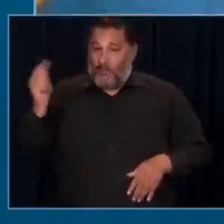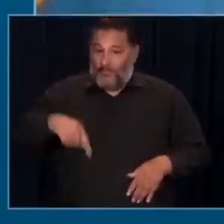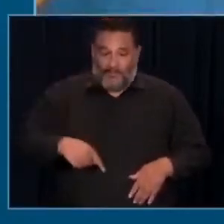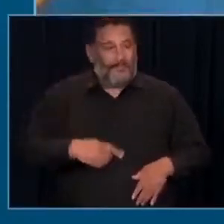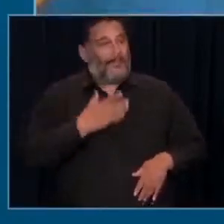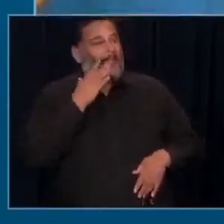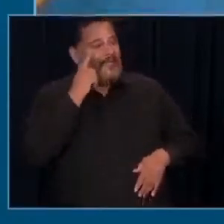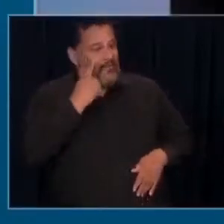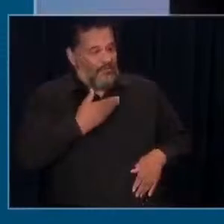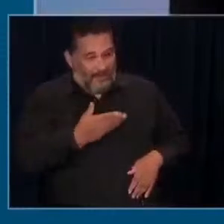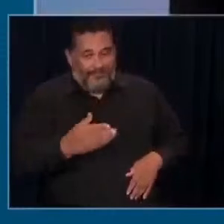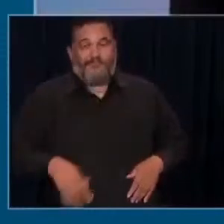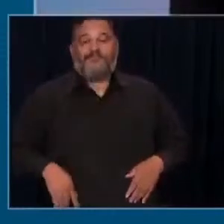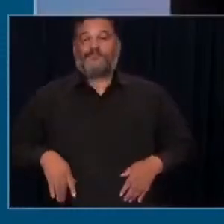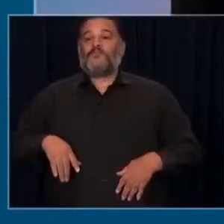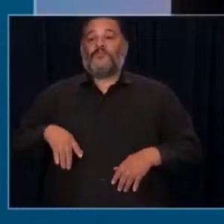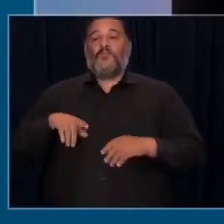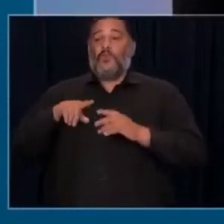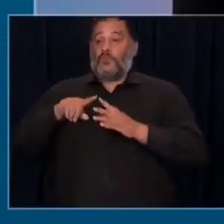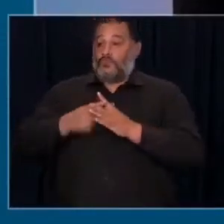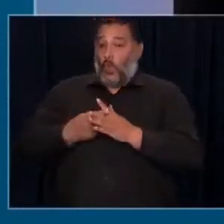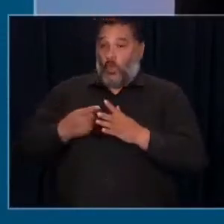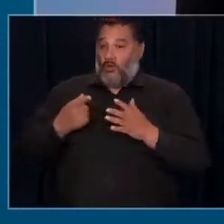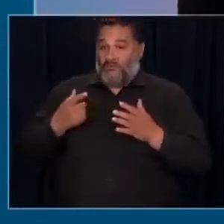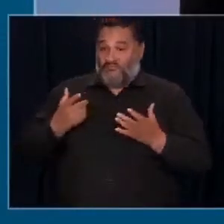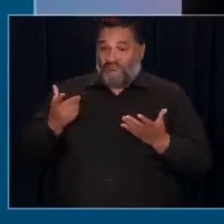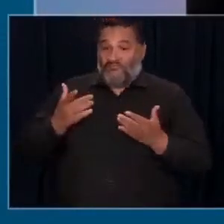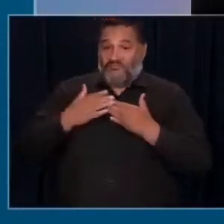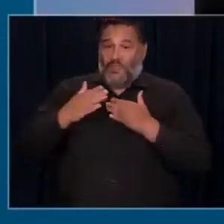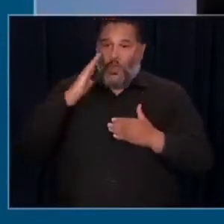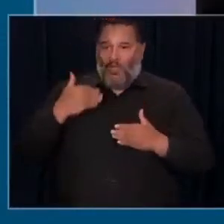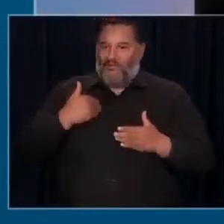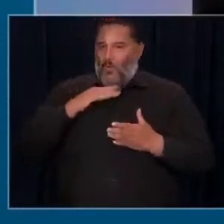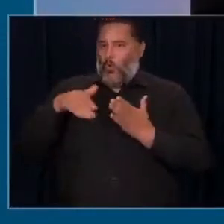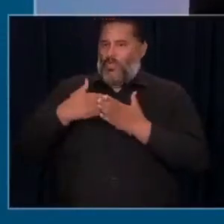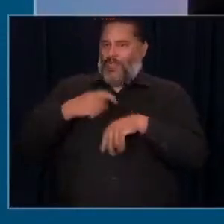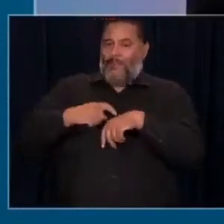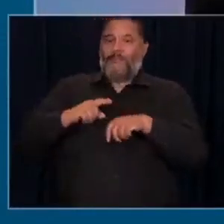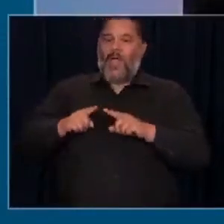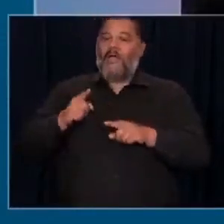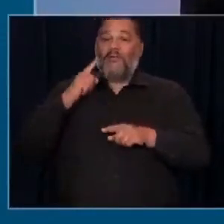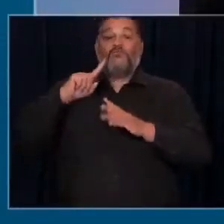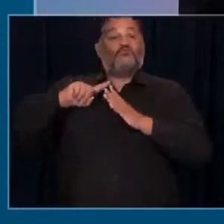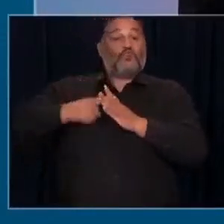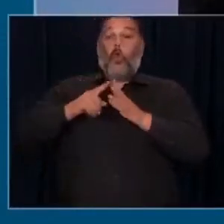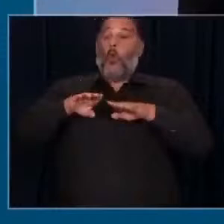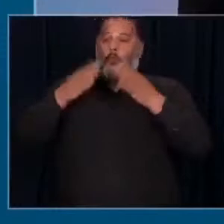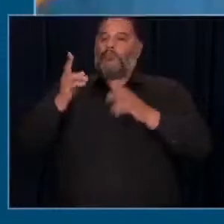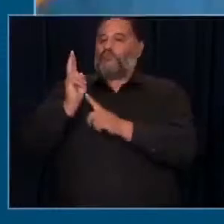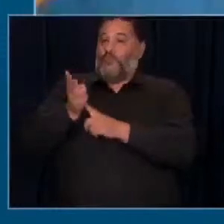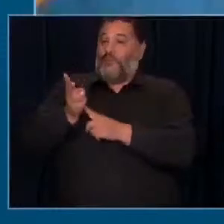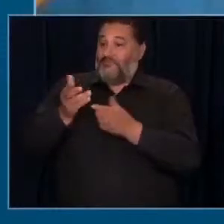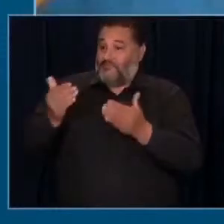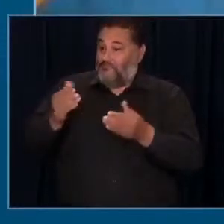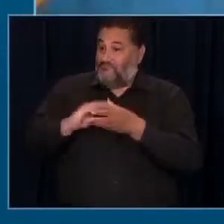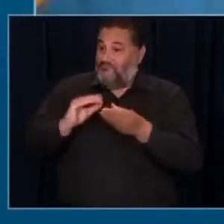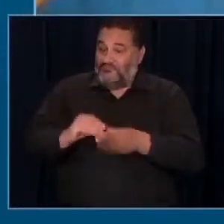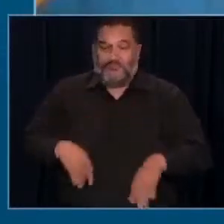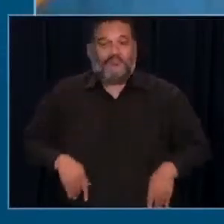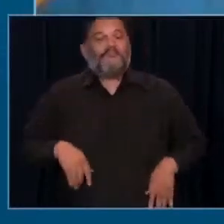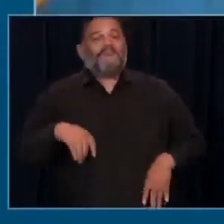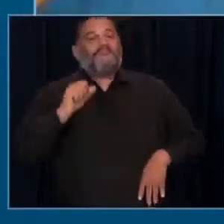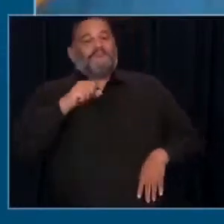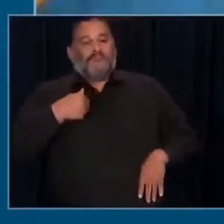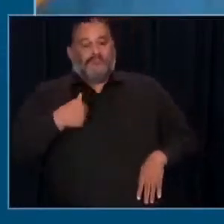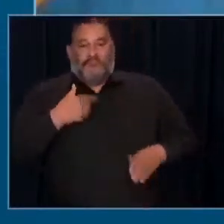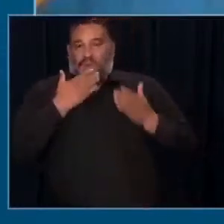me. And to start, I mean, you'll have the whole time, but to start, you'll have 2 minutes for an opening statement. Absolutely. I really appreciate the